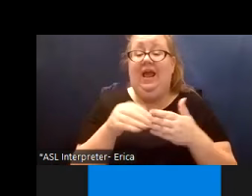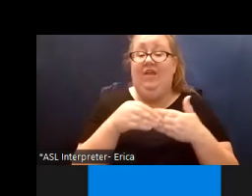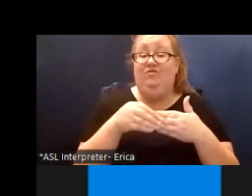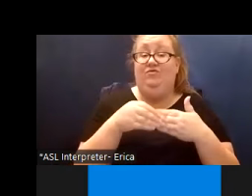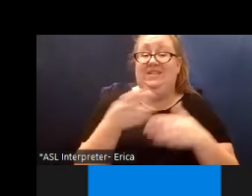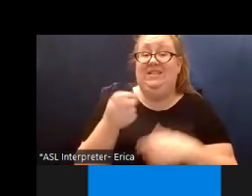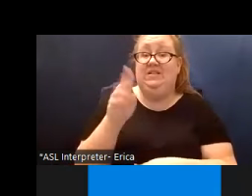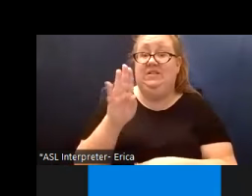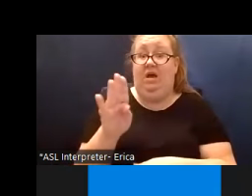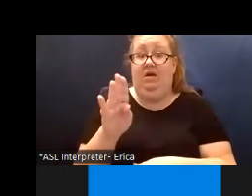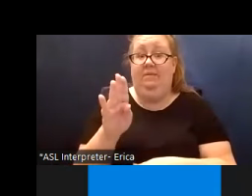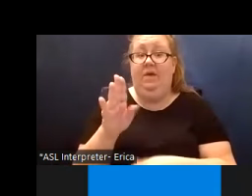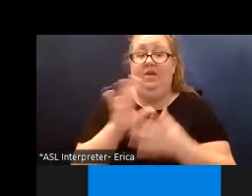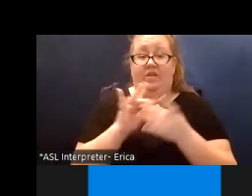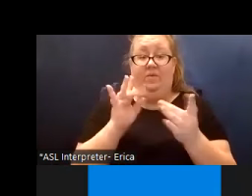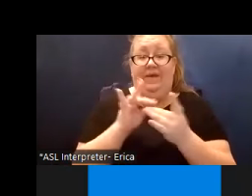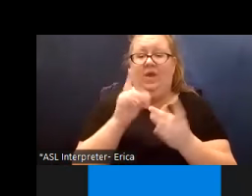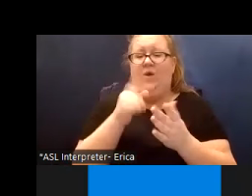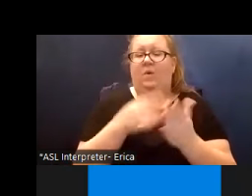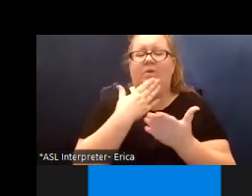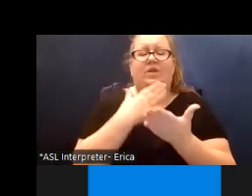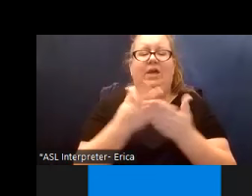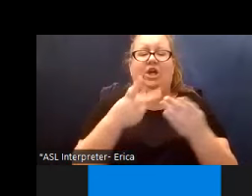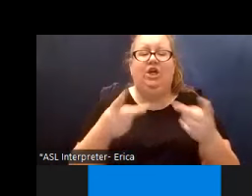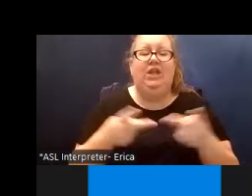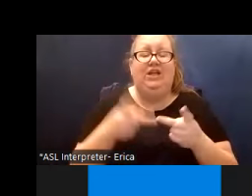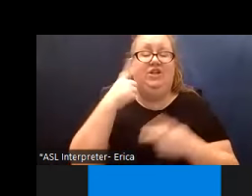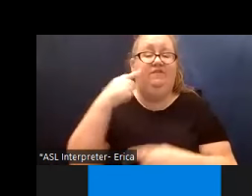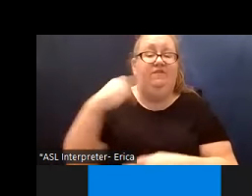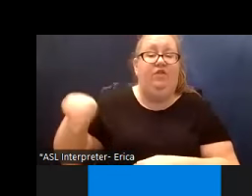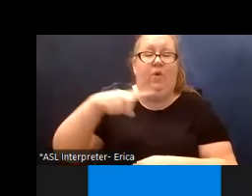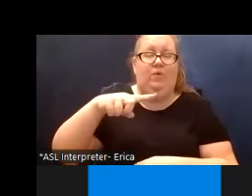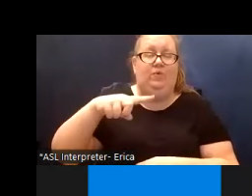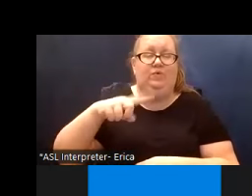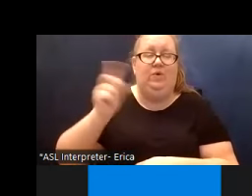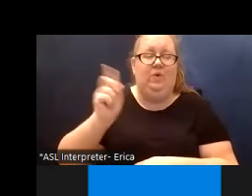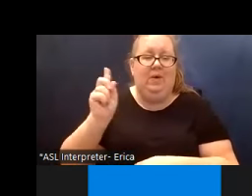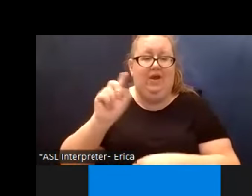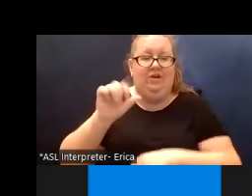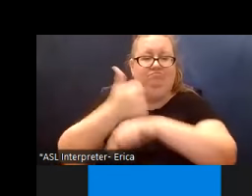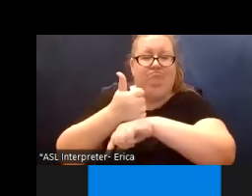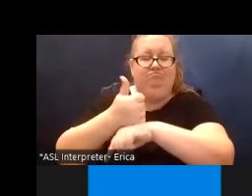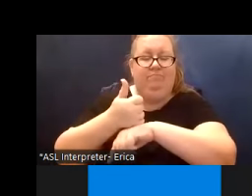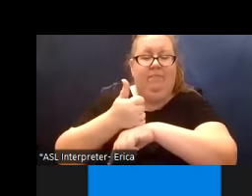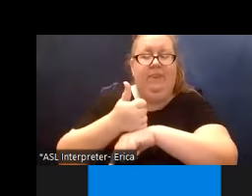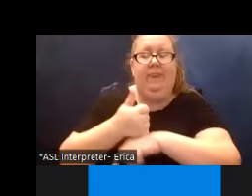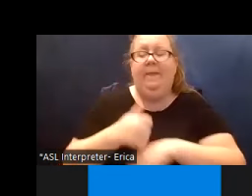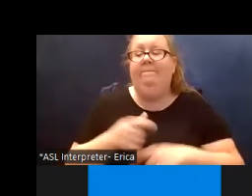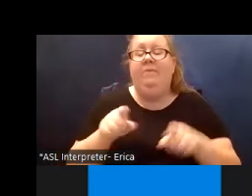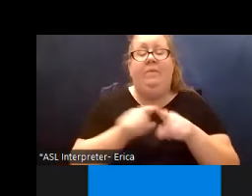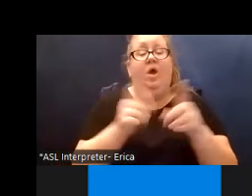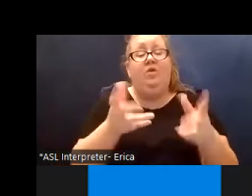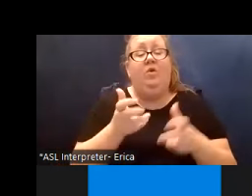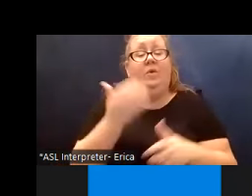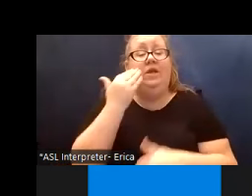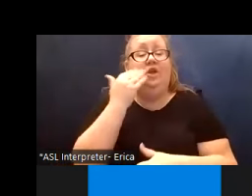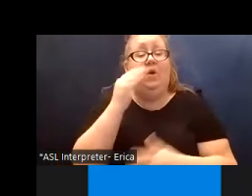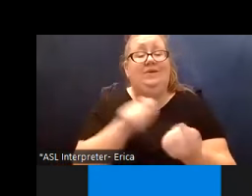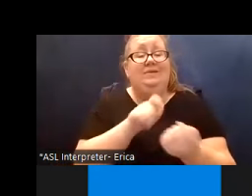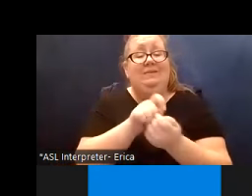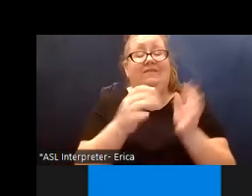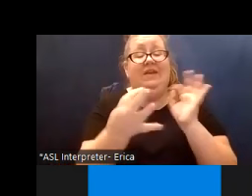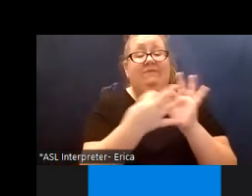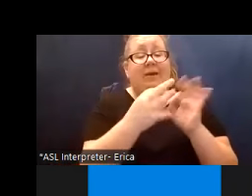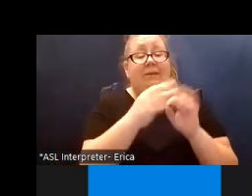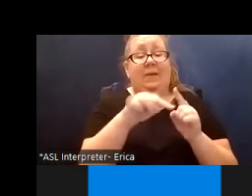mentioned, what would be a good location for those resilience hub to be located? But also want to hear specific feedback about the